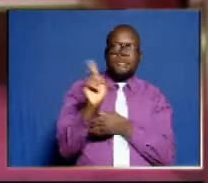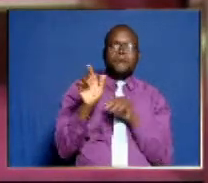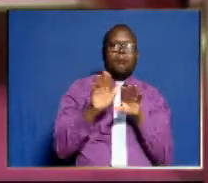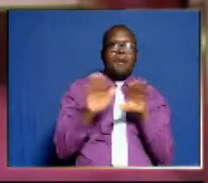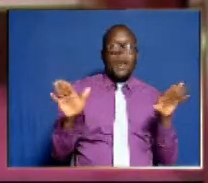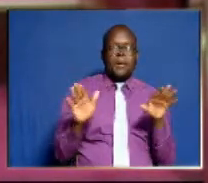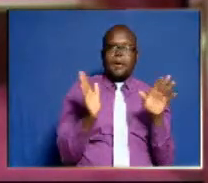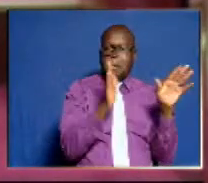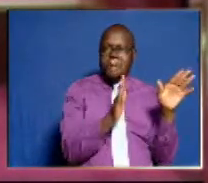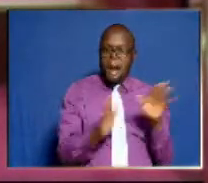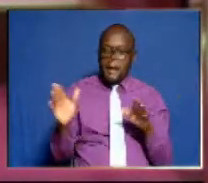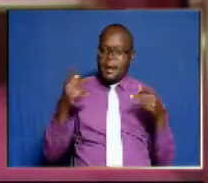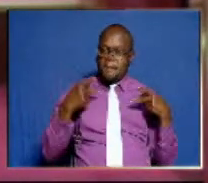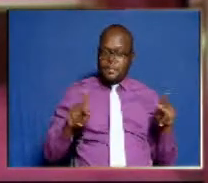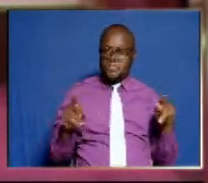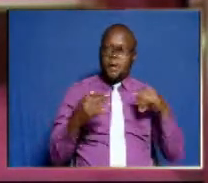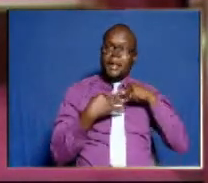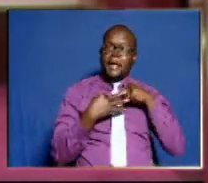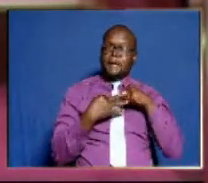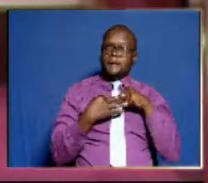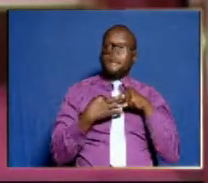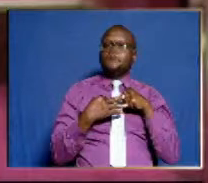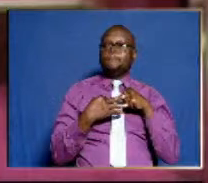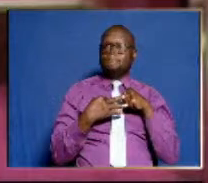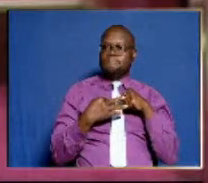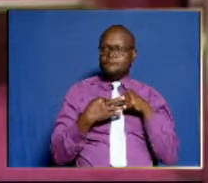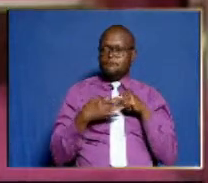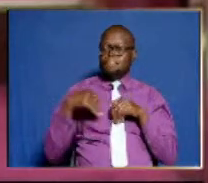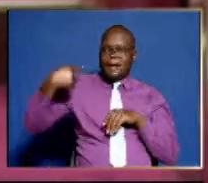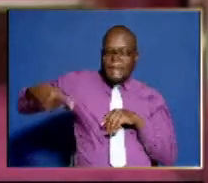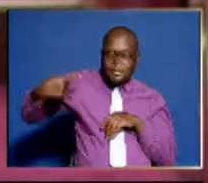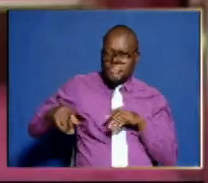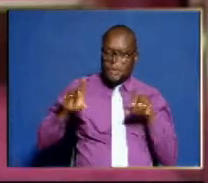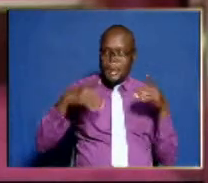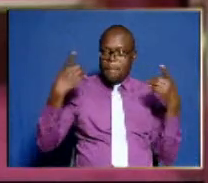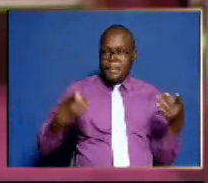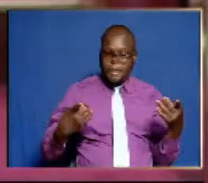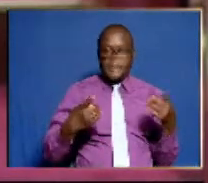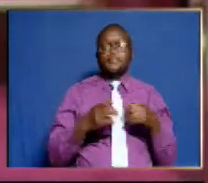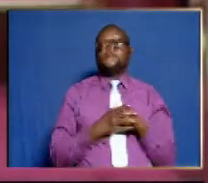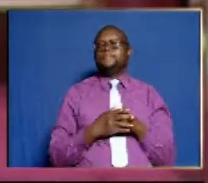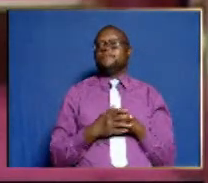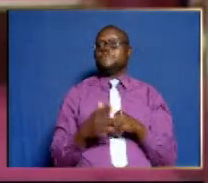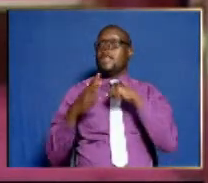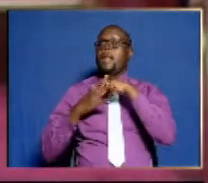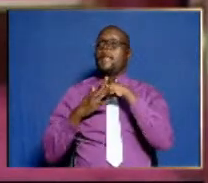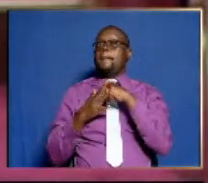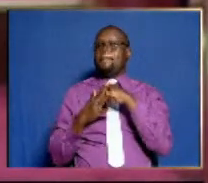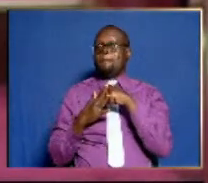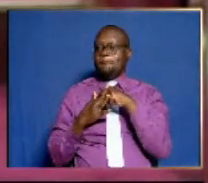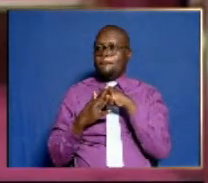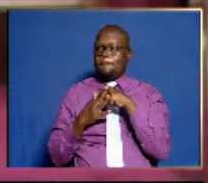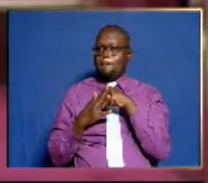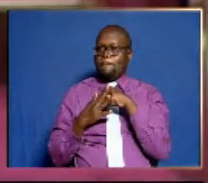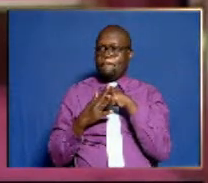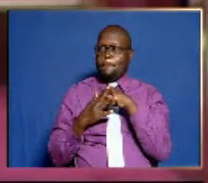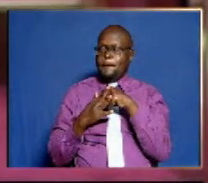Planning. Number 8, the State Department for Industrialization. Number 9,